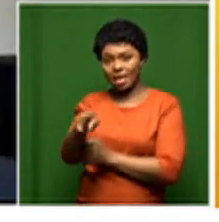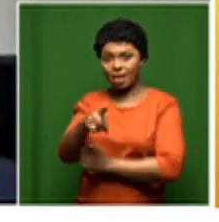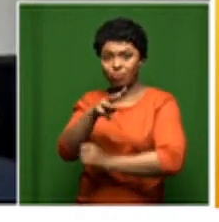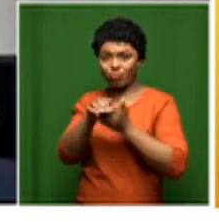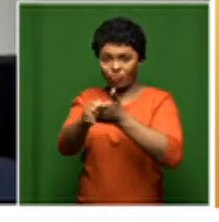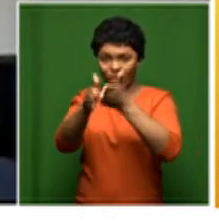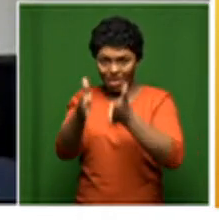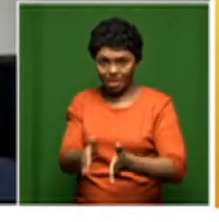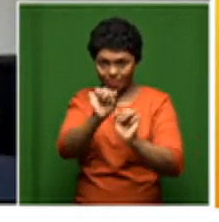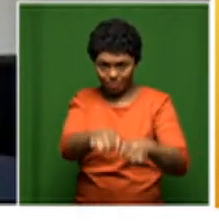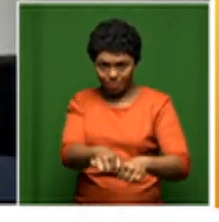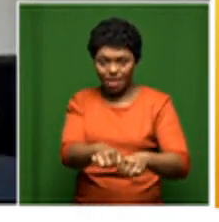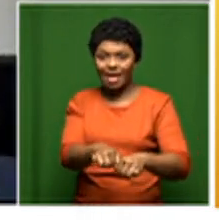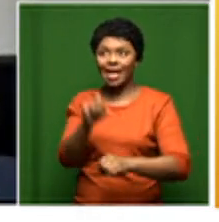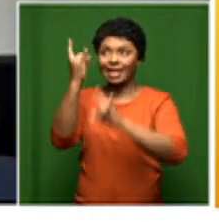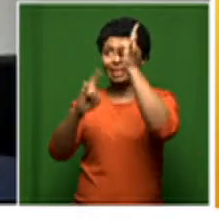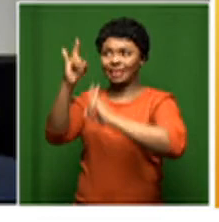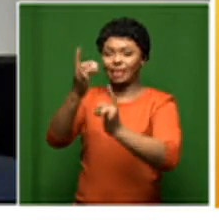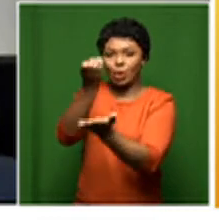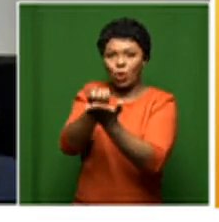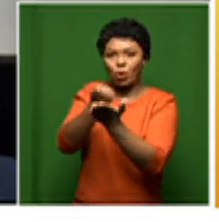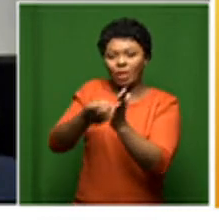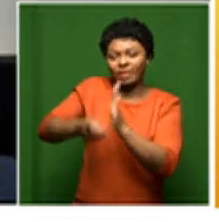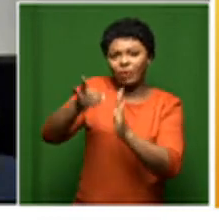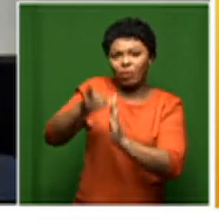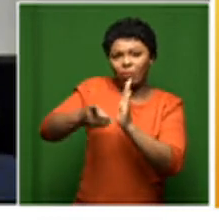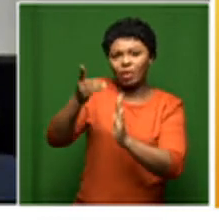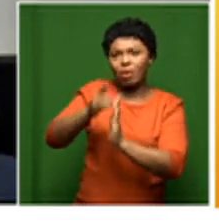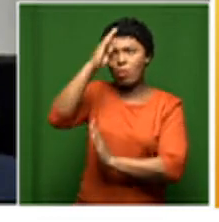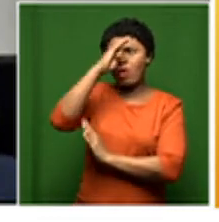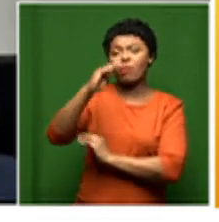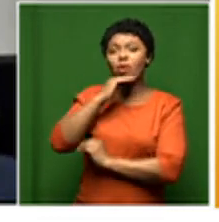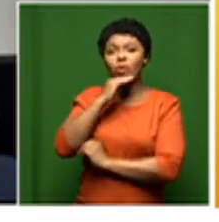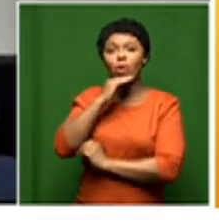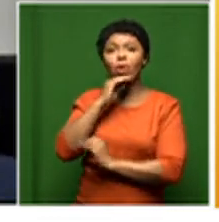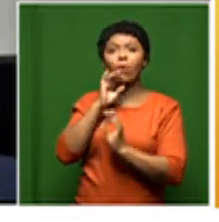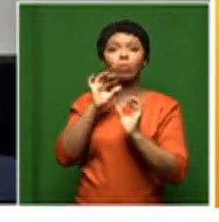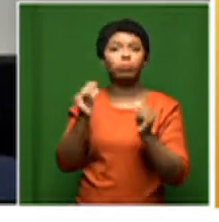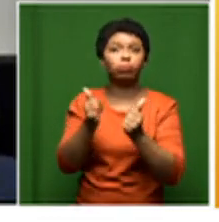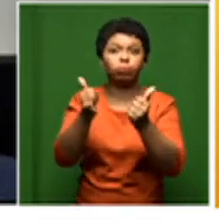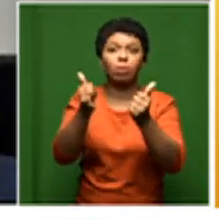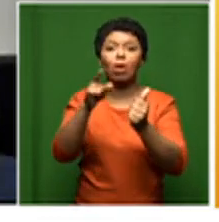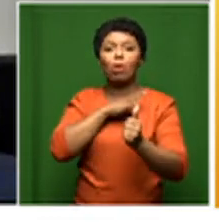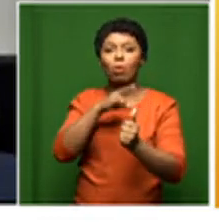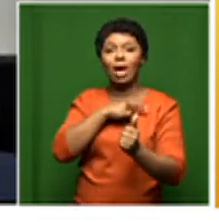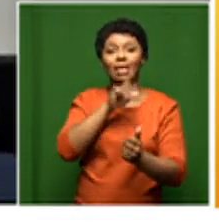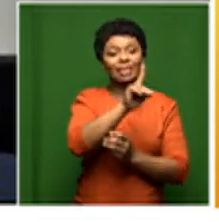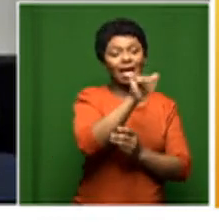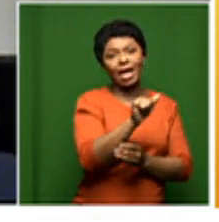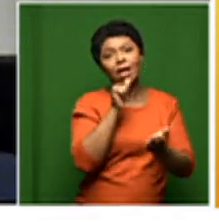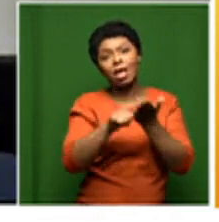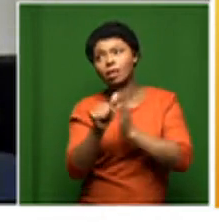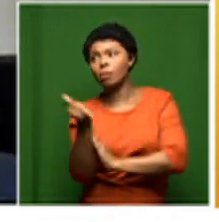has captured the city's economic development portfolio. We know that the DA has written to Mayor